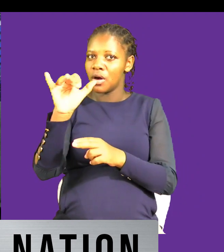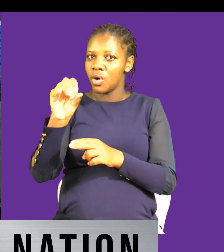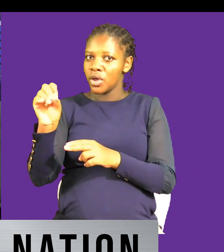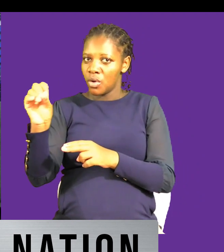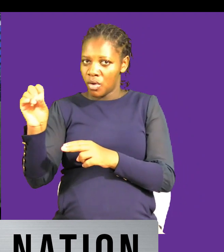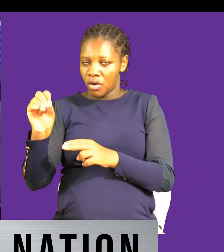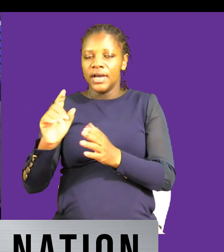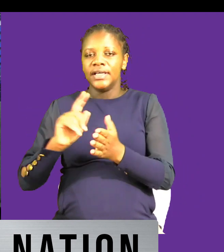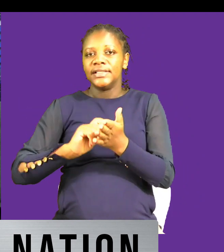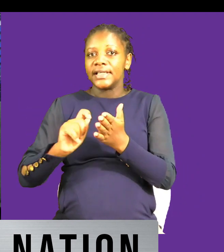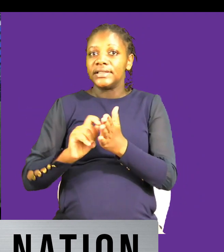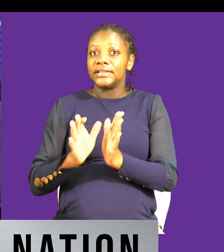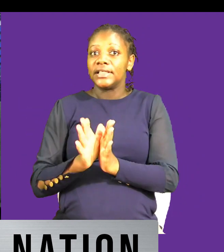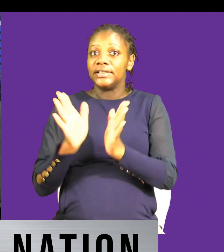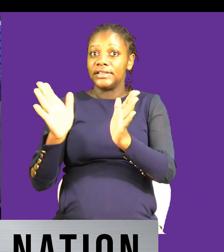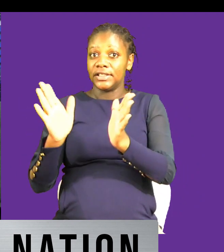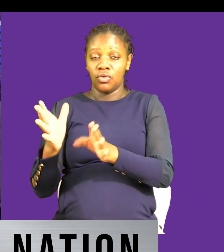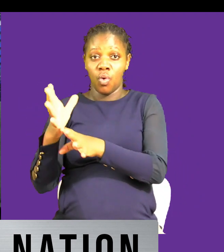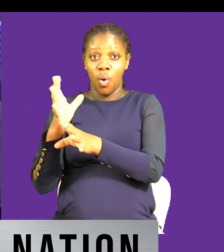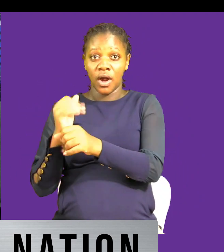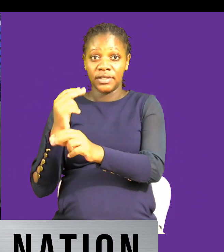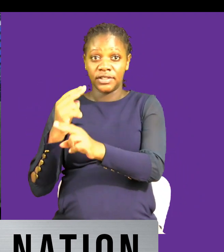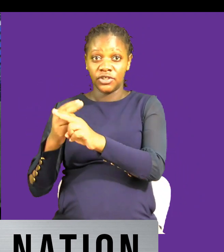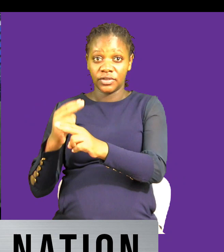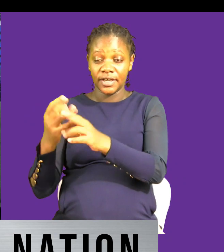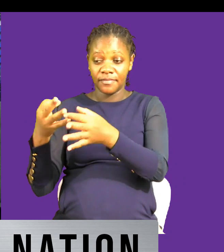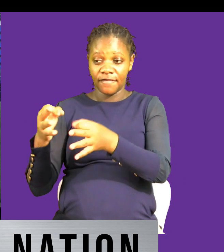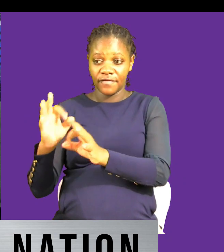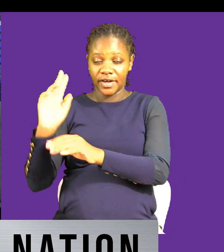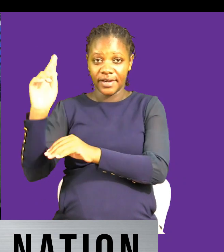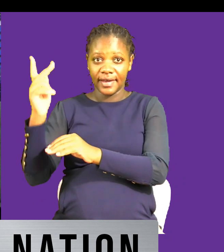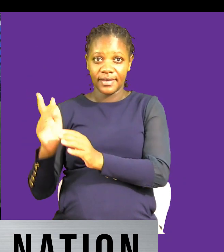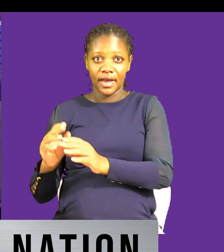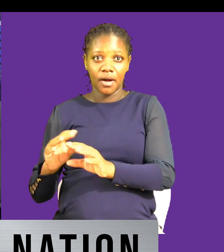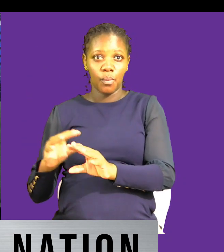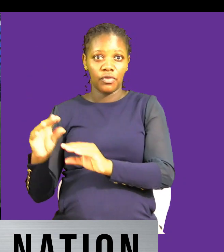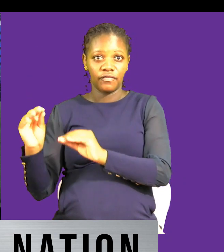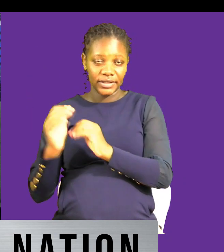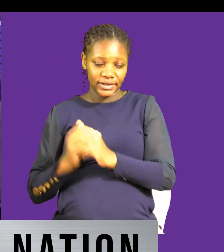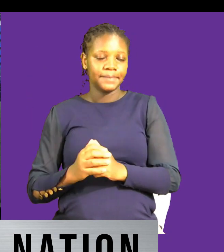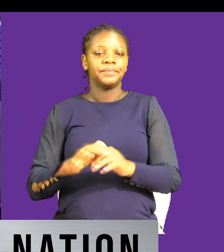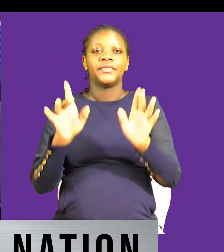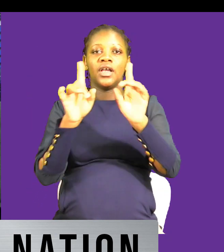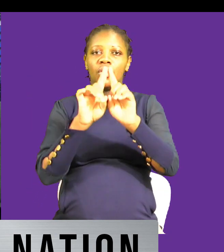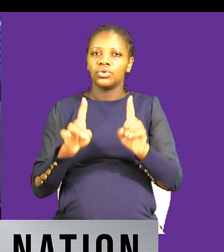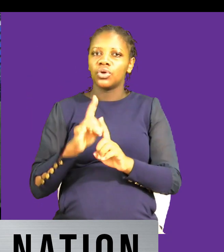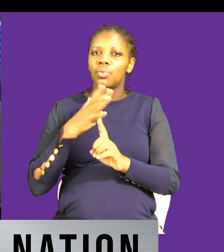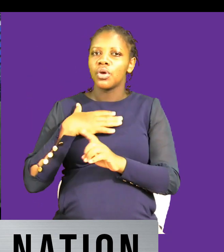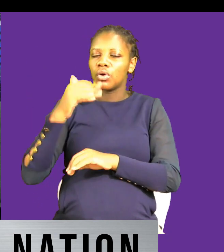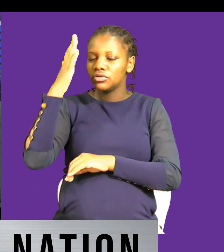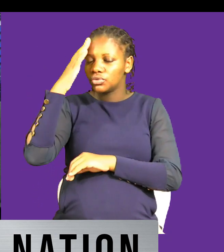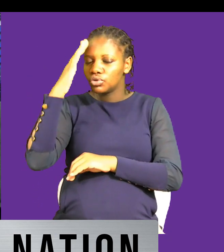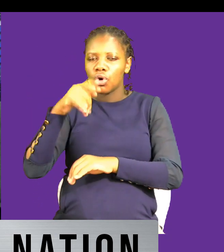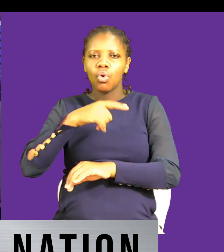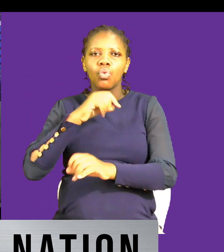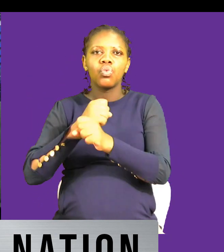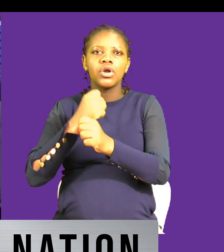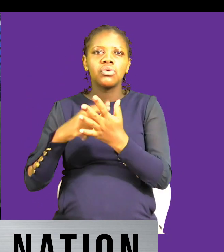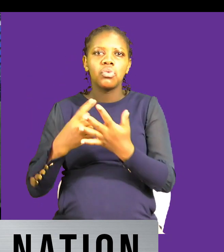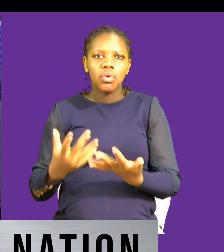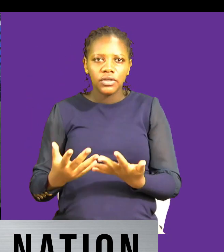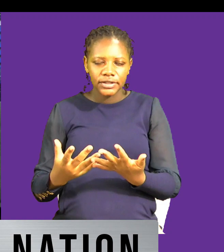Movement. We are just finding out, you know, what do we do? The Mwananchi seems to be